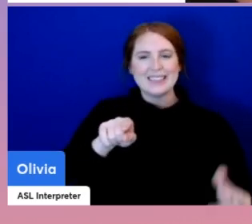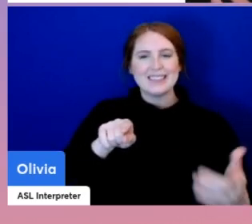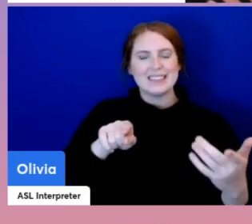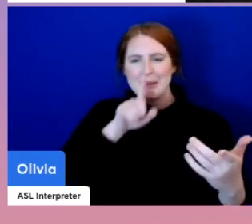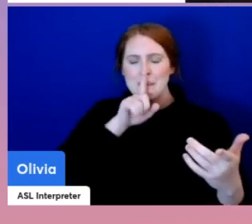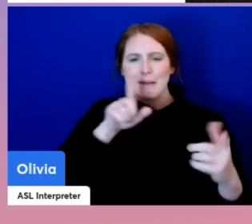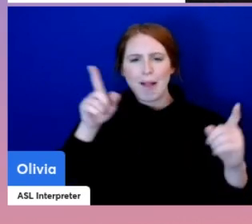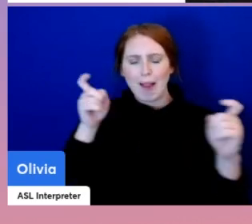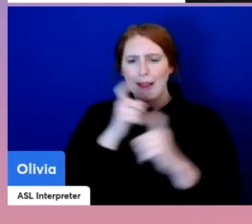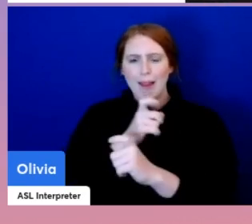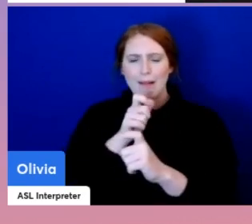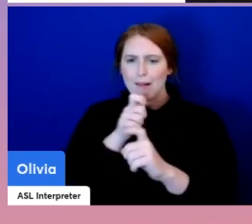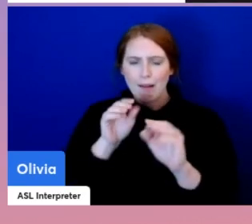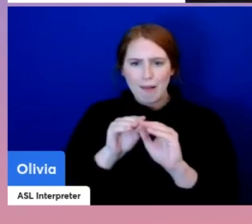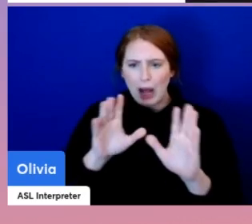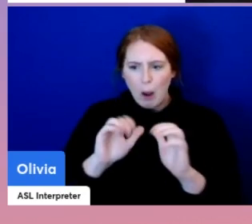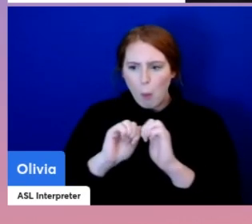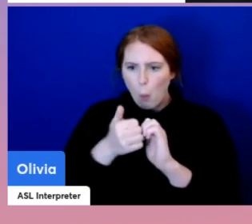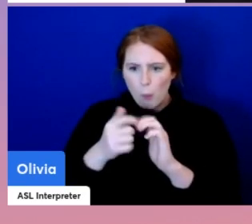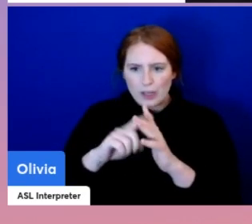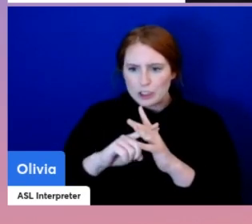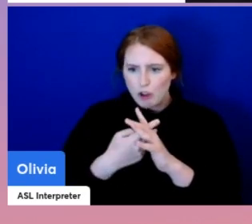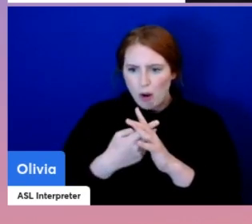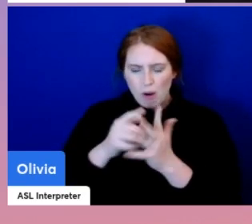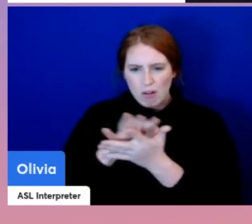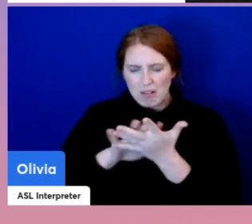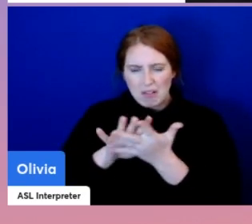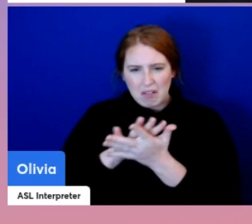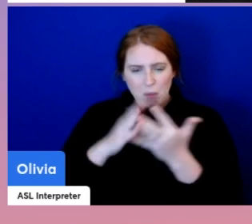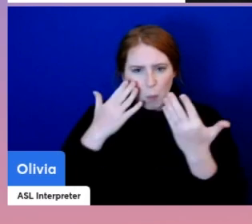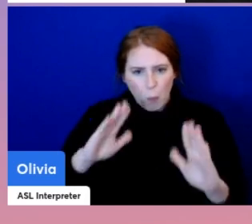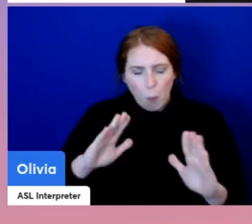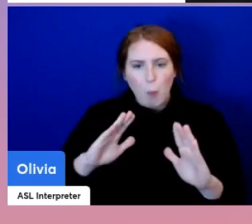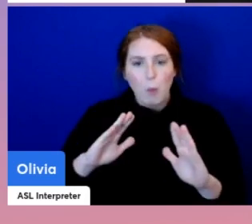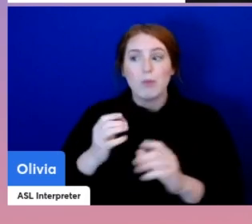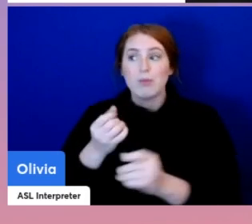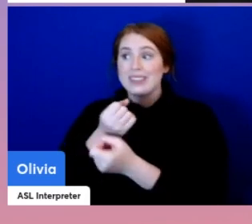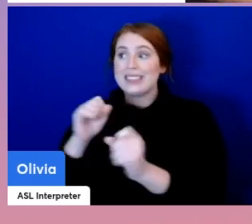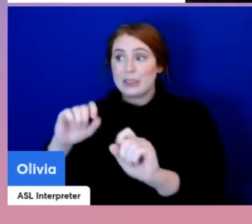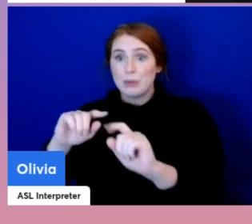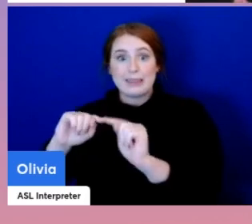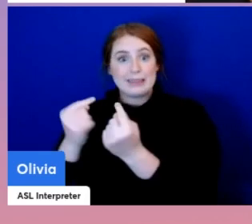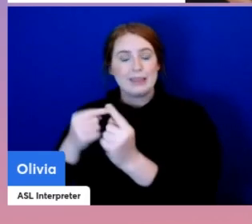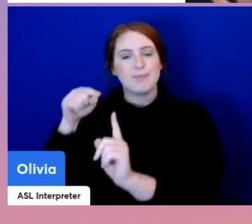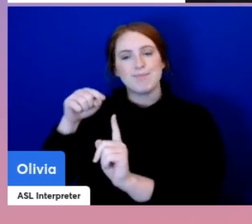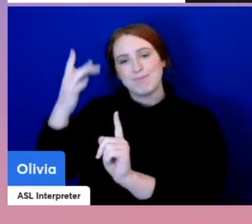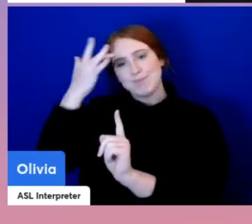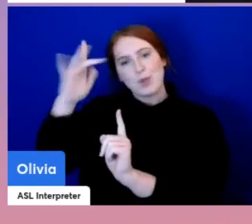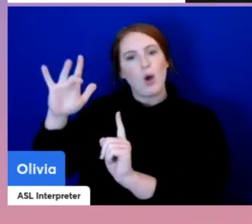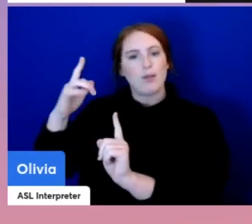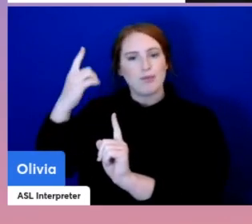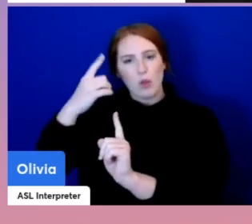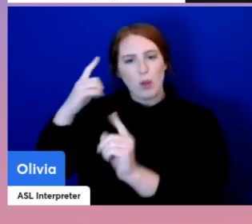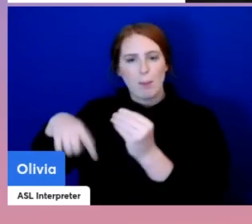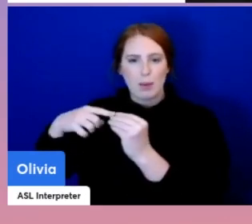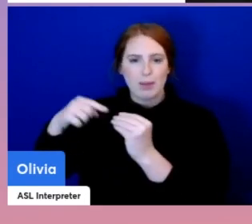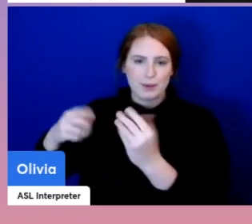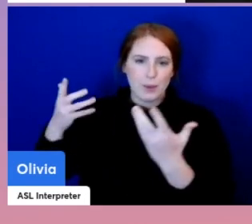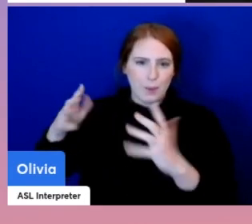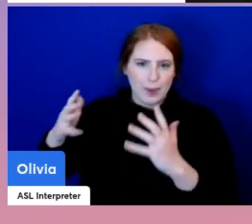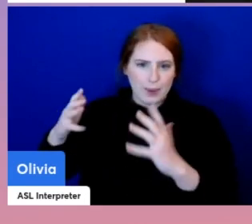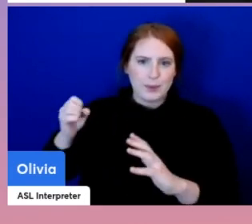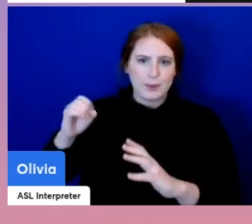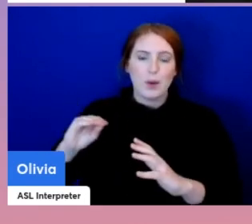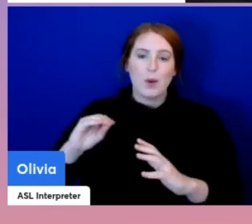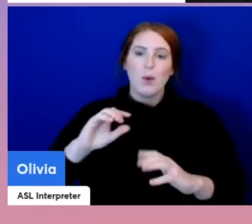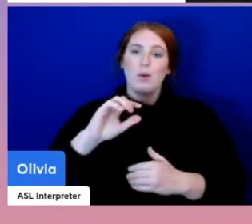it's not really clear how to get started. Now, luckily, the security team has already thought of this. So here's 10,000 pages of Confluence